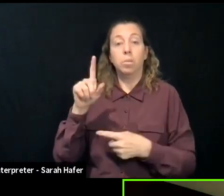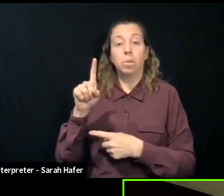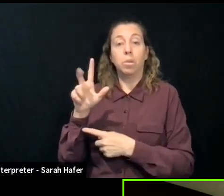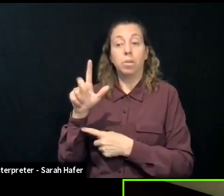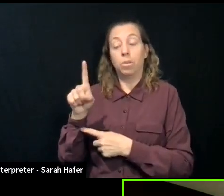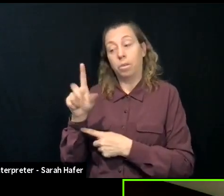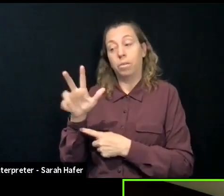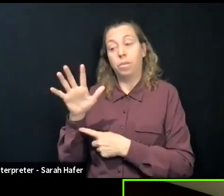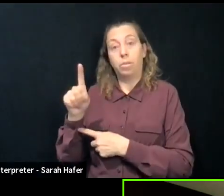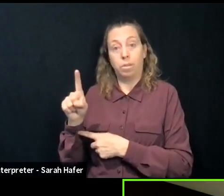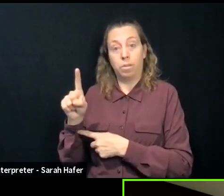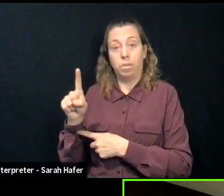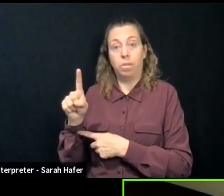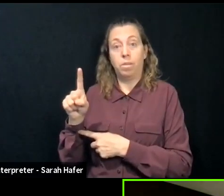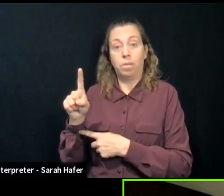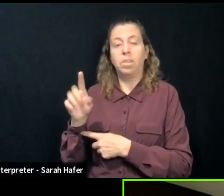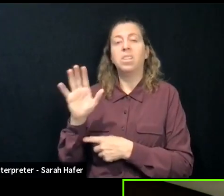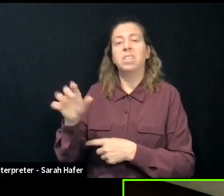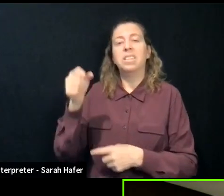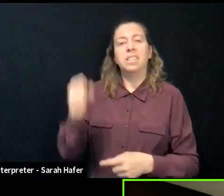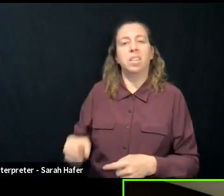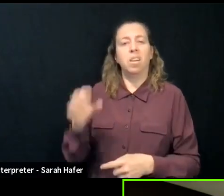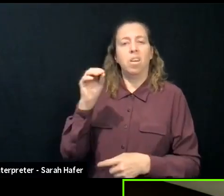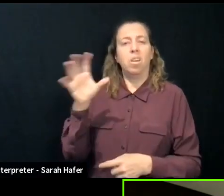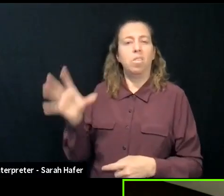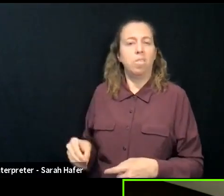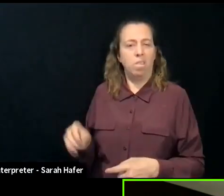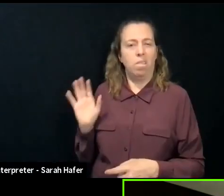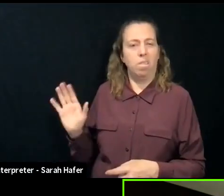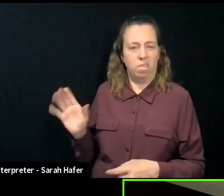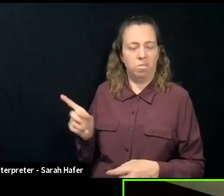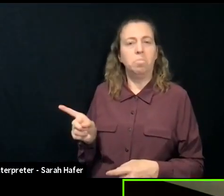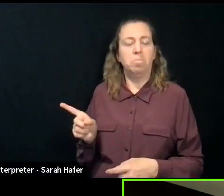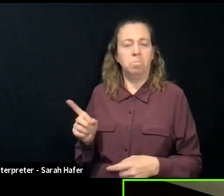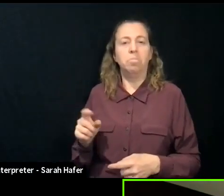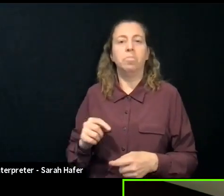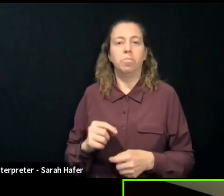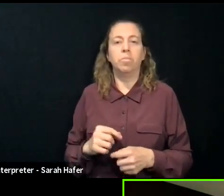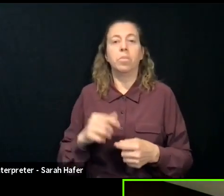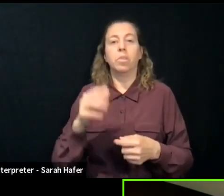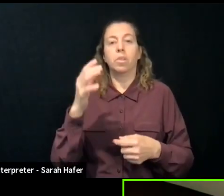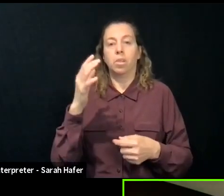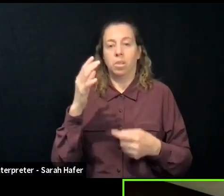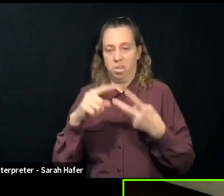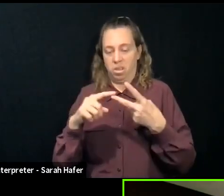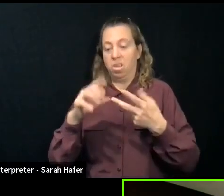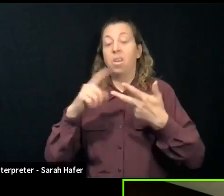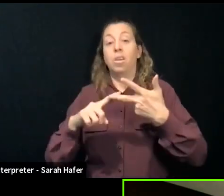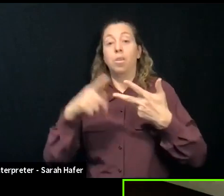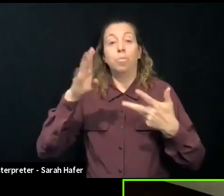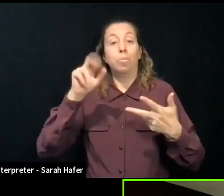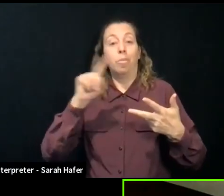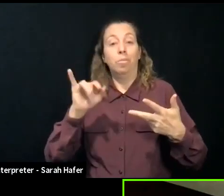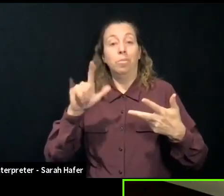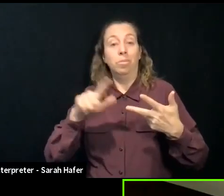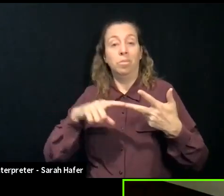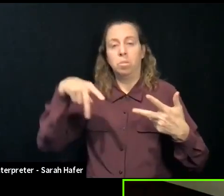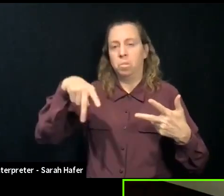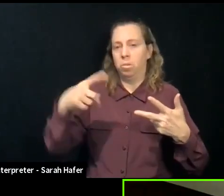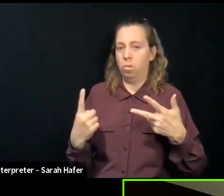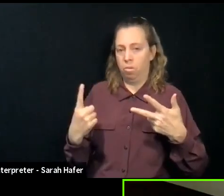variant, and the P1 variant, also known as the Brazil variant, are also circulating in Oregon at